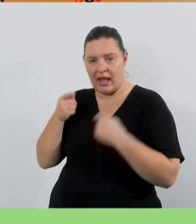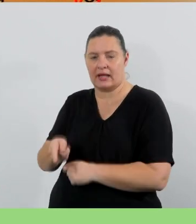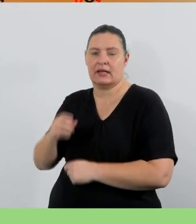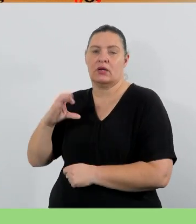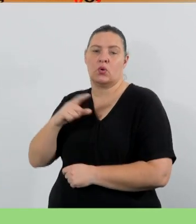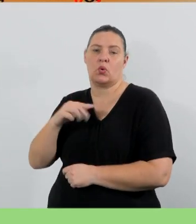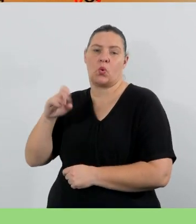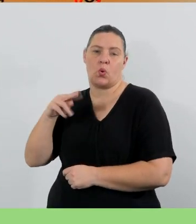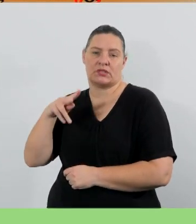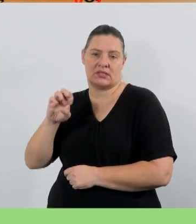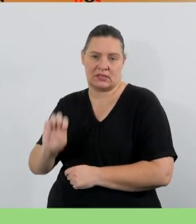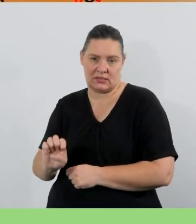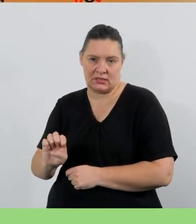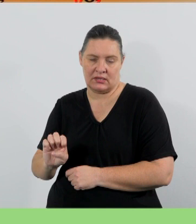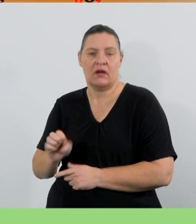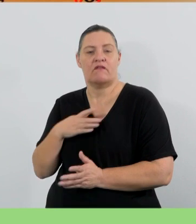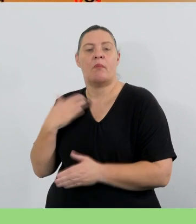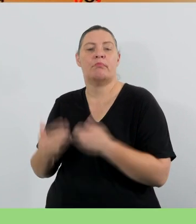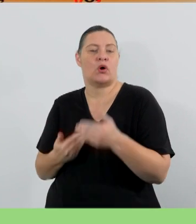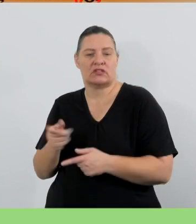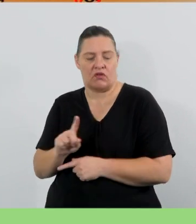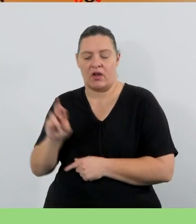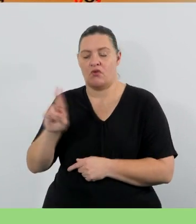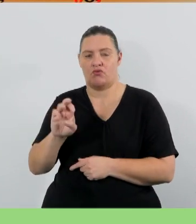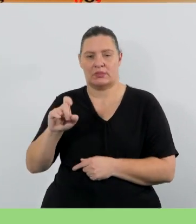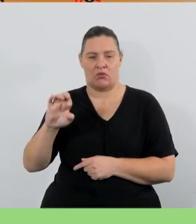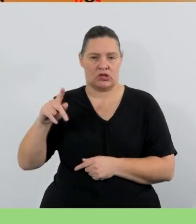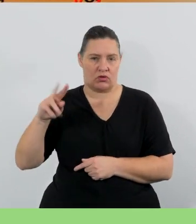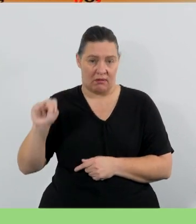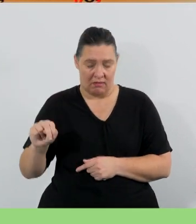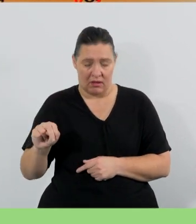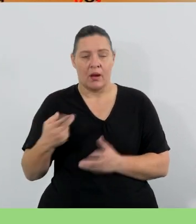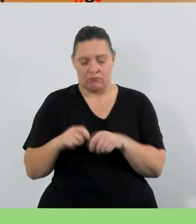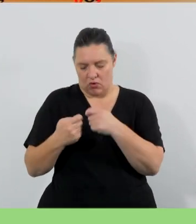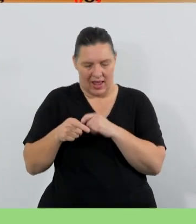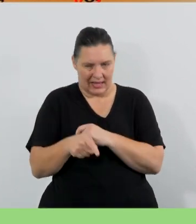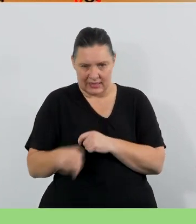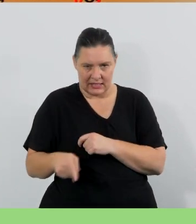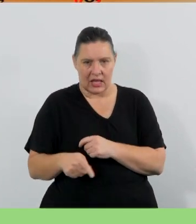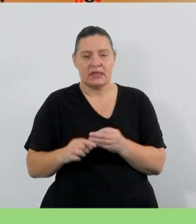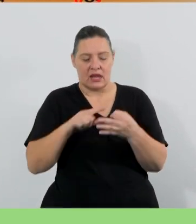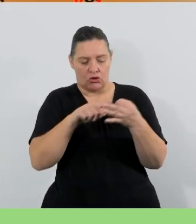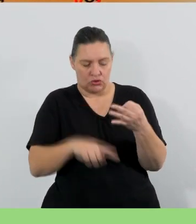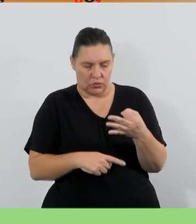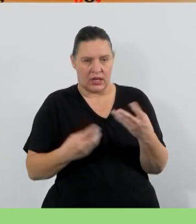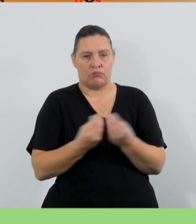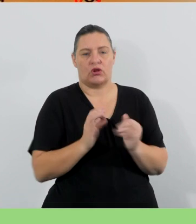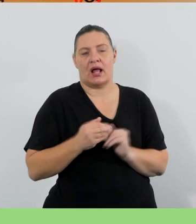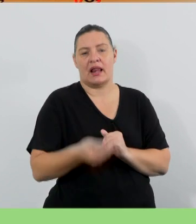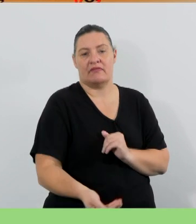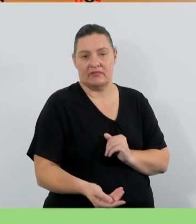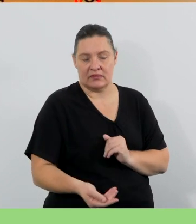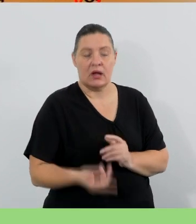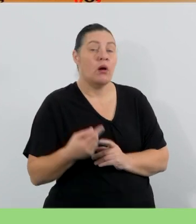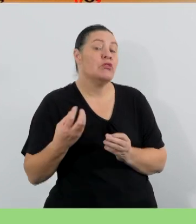down this glucose during the process of respiration. And then we get 3 products. And